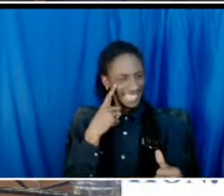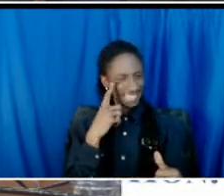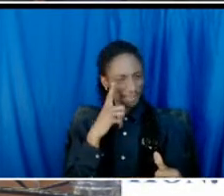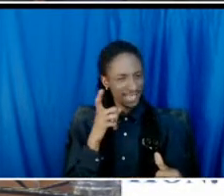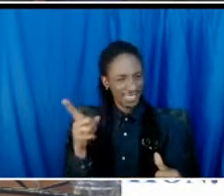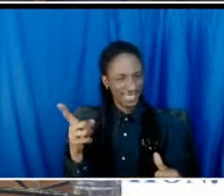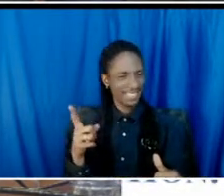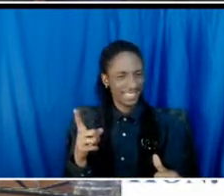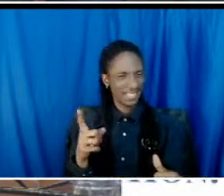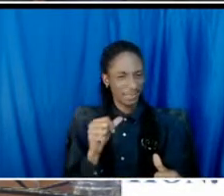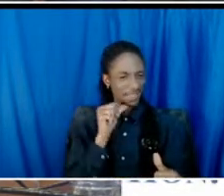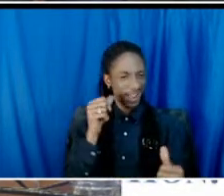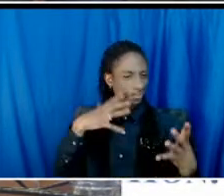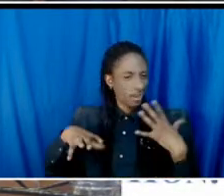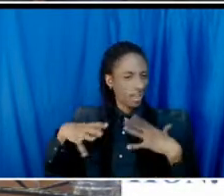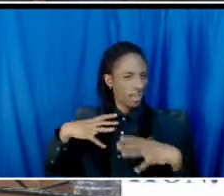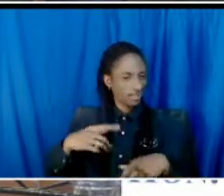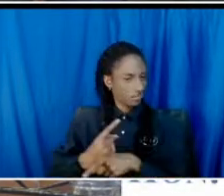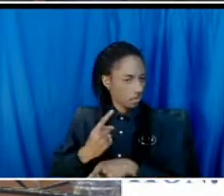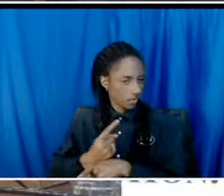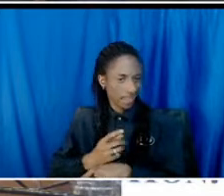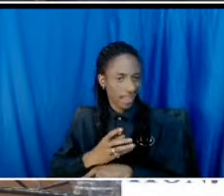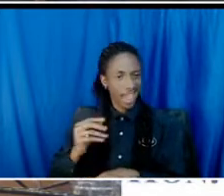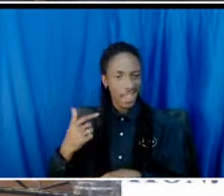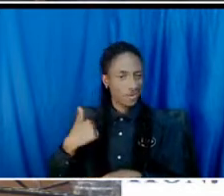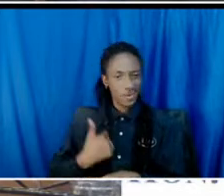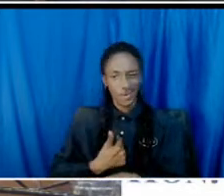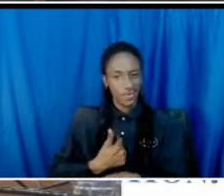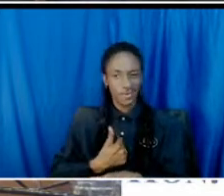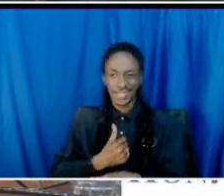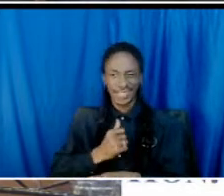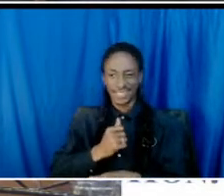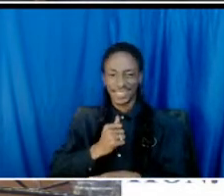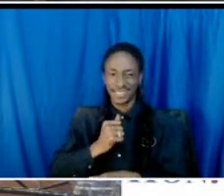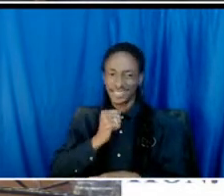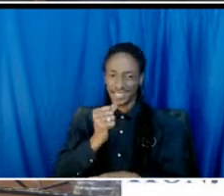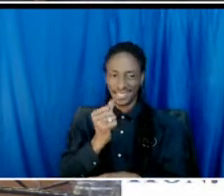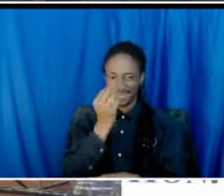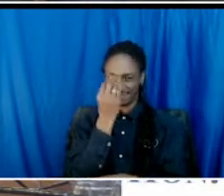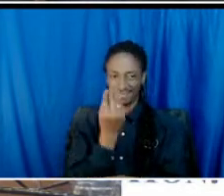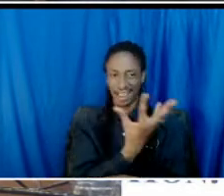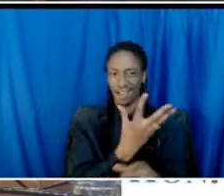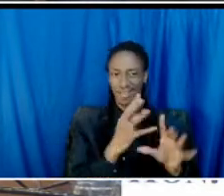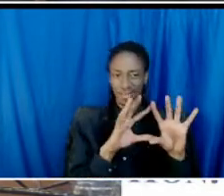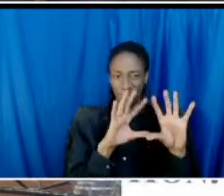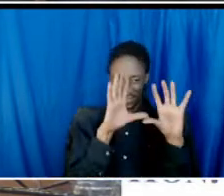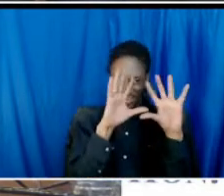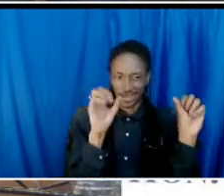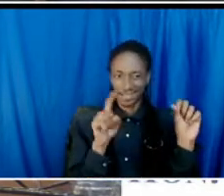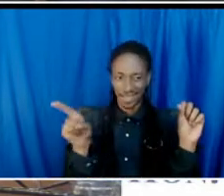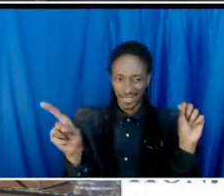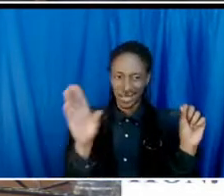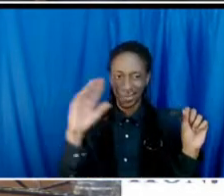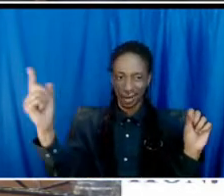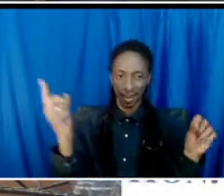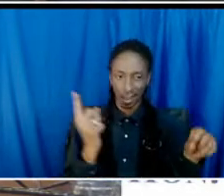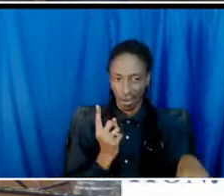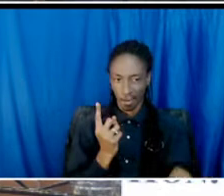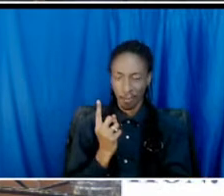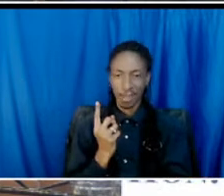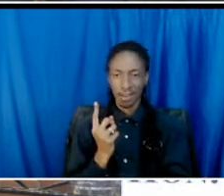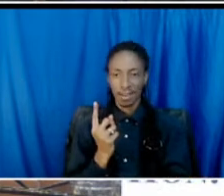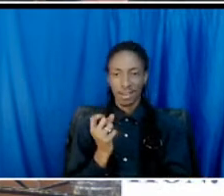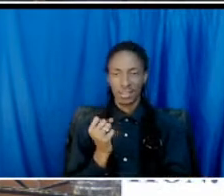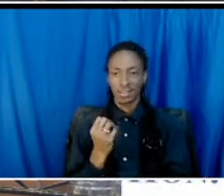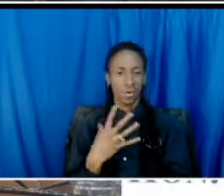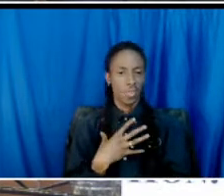underdressed, we had not arranged, we had not yet told the president that he was going to come in. The White House